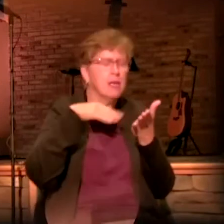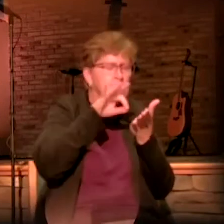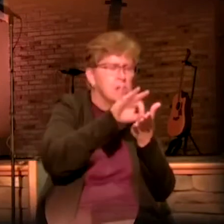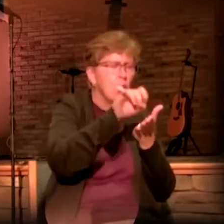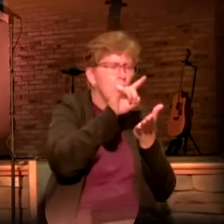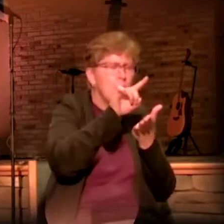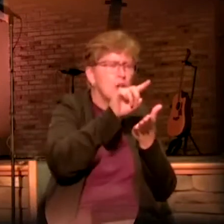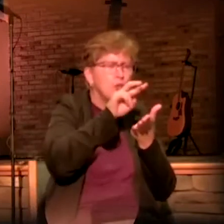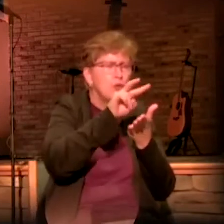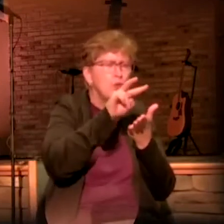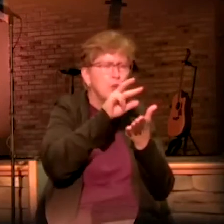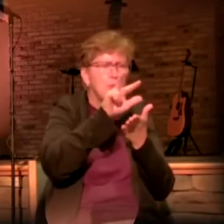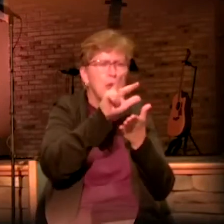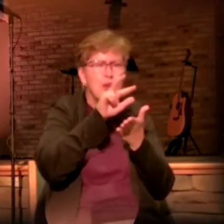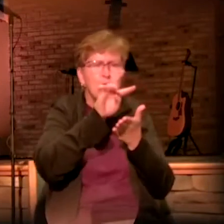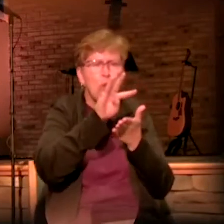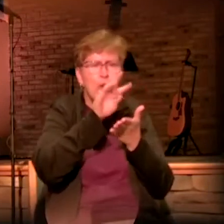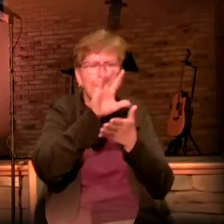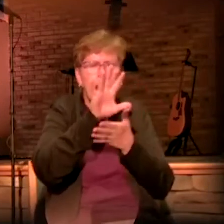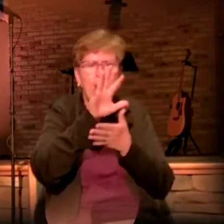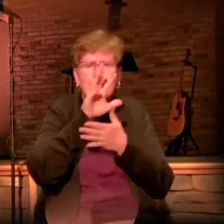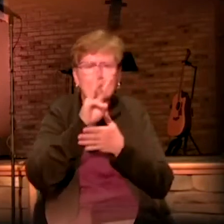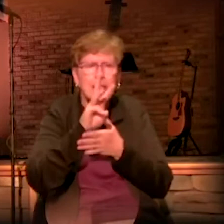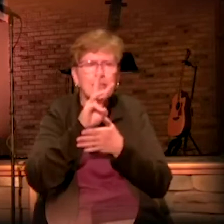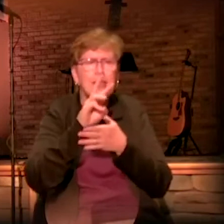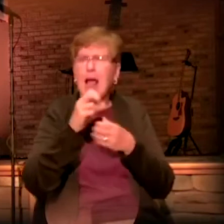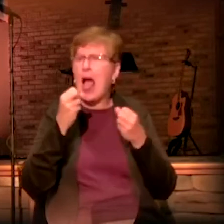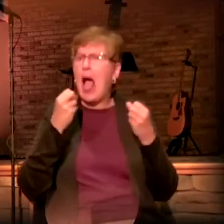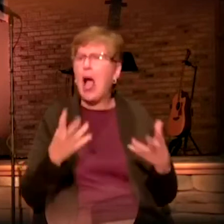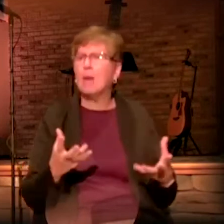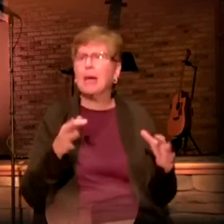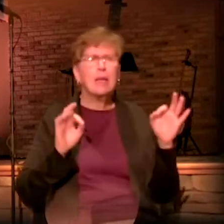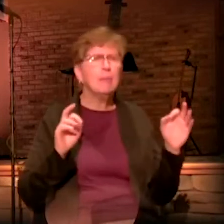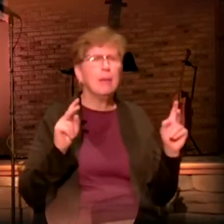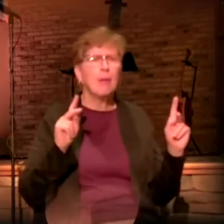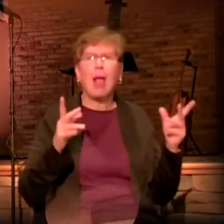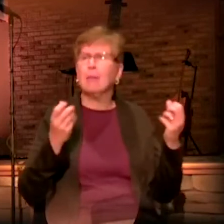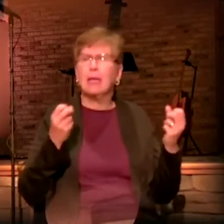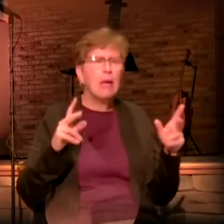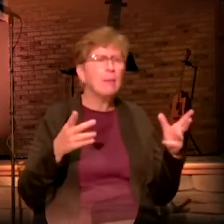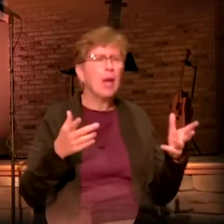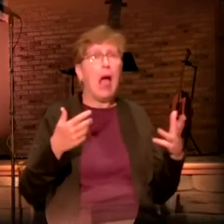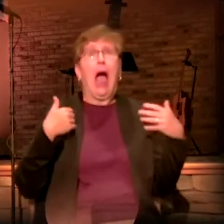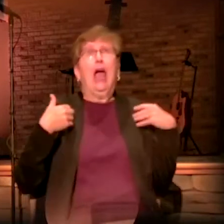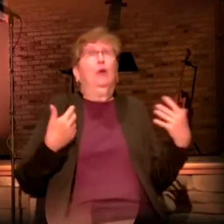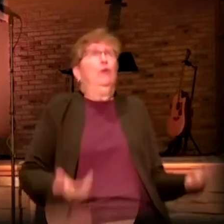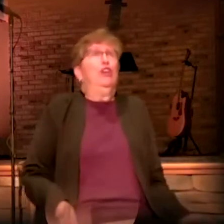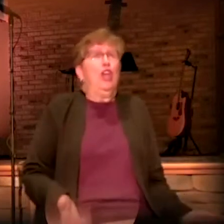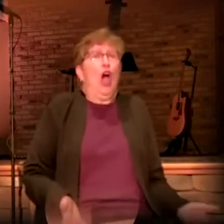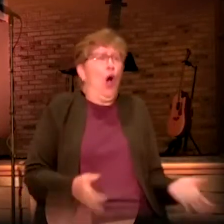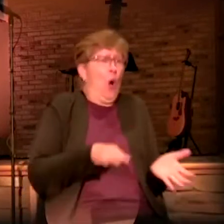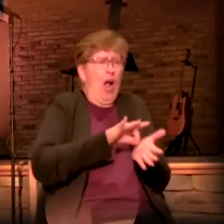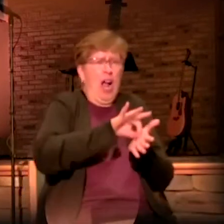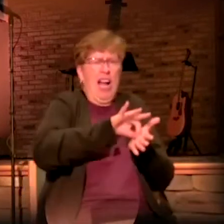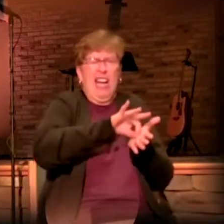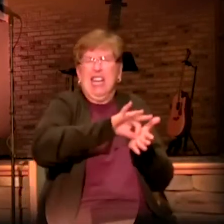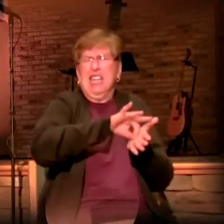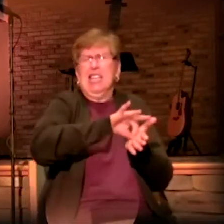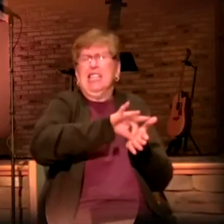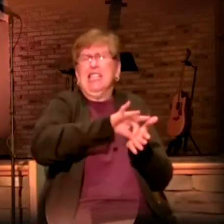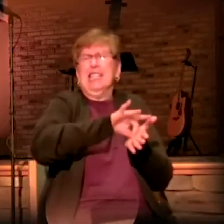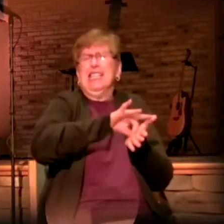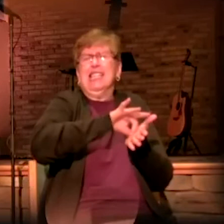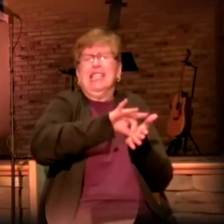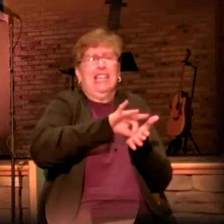1, 2, 3, 4, 5, 6. And then somebody says, "Joe, how many are there?" And he goes, "I don't know, lots." And so Dr. Luke,